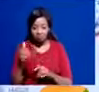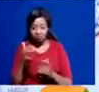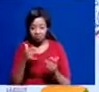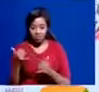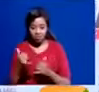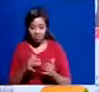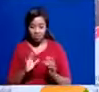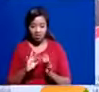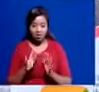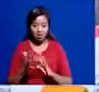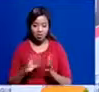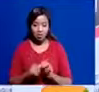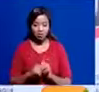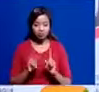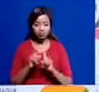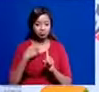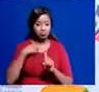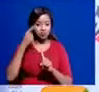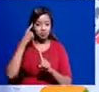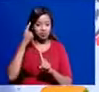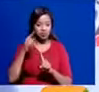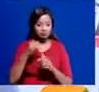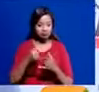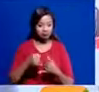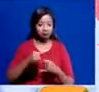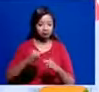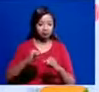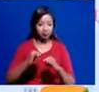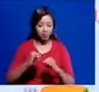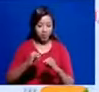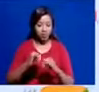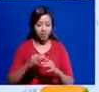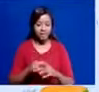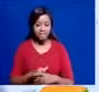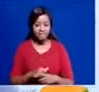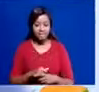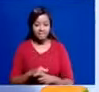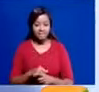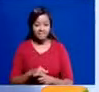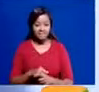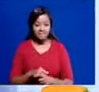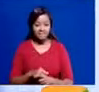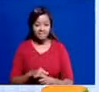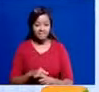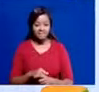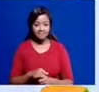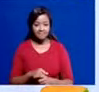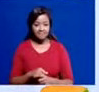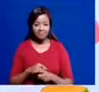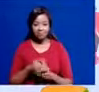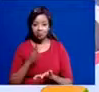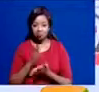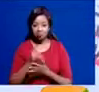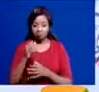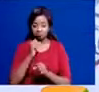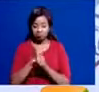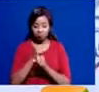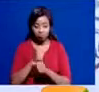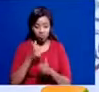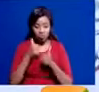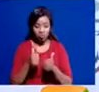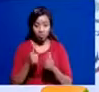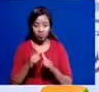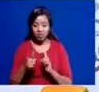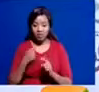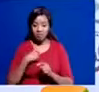extension. I think he might have even got a little touch to make the initial save off the goalpost, to put it onto the post. So he's done great initially, and just incredibly,